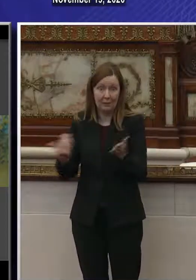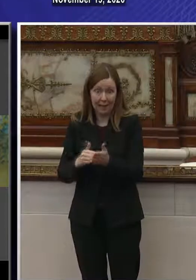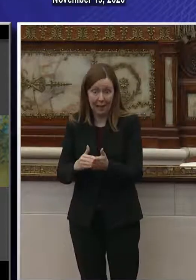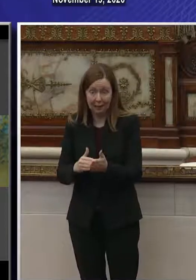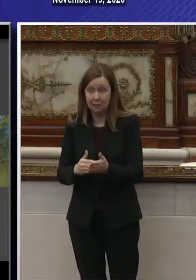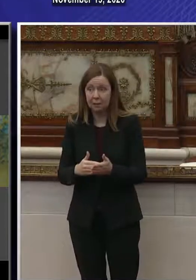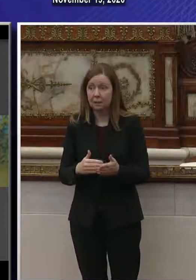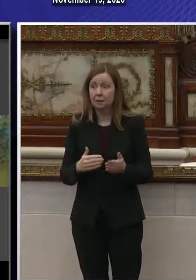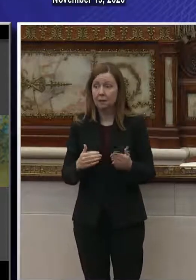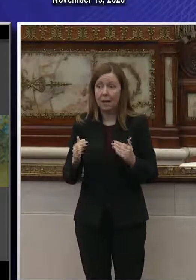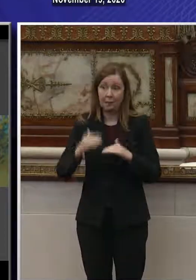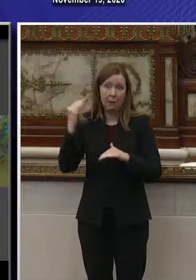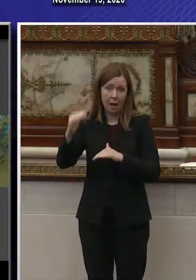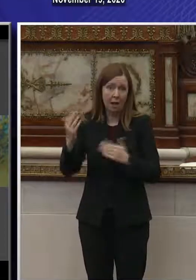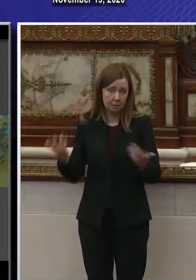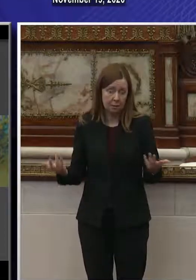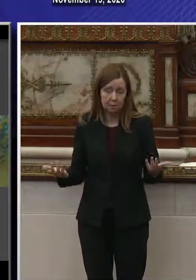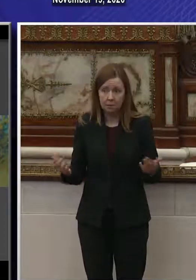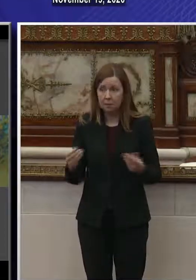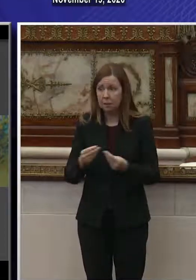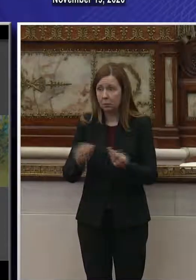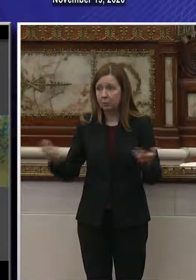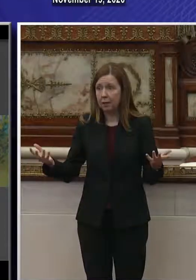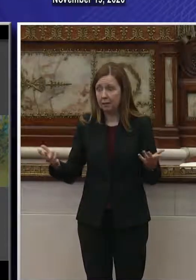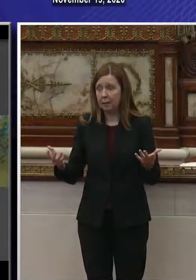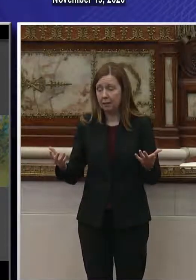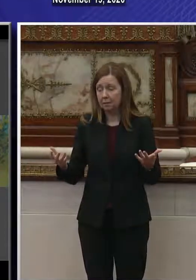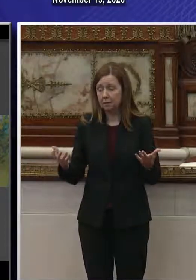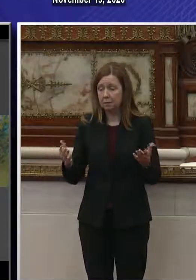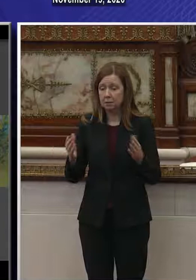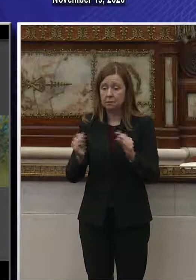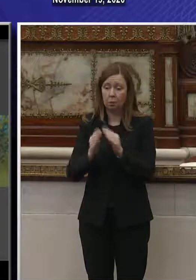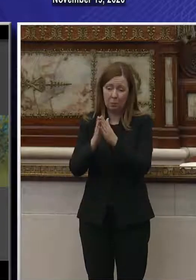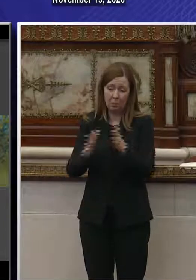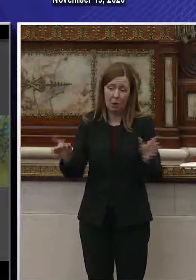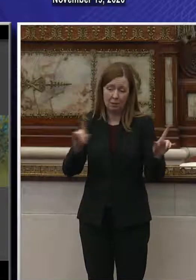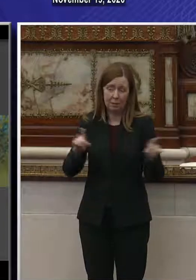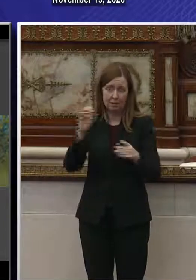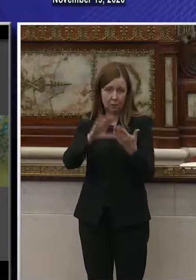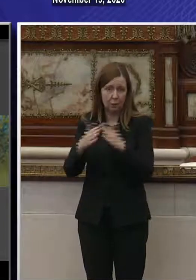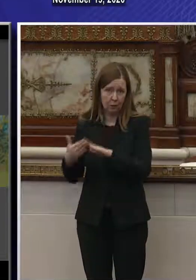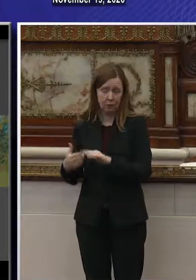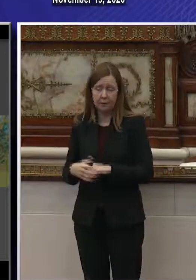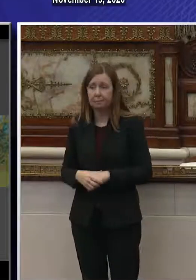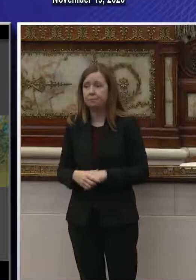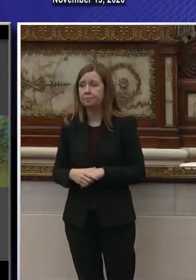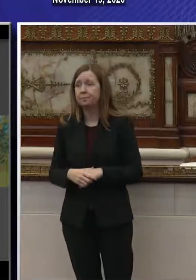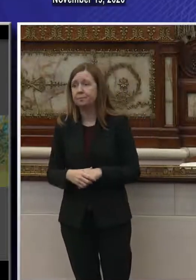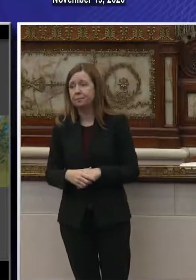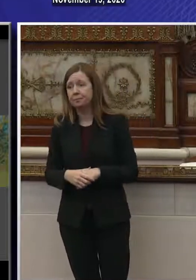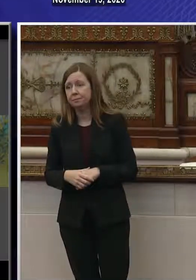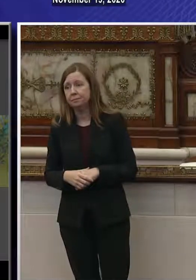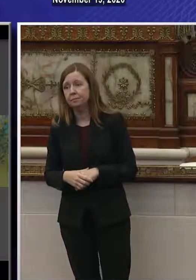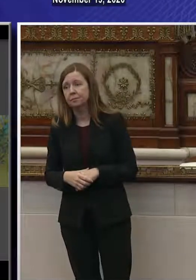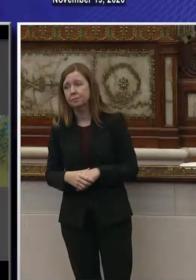and even go beyond that, I think, in providing broader testing for the community.